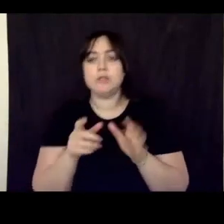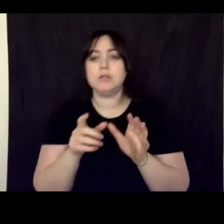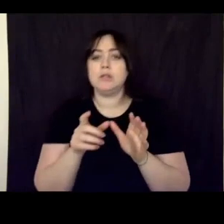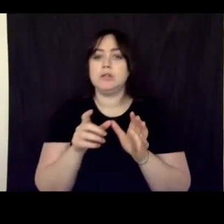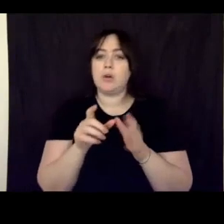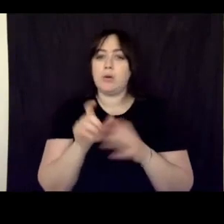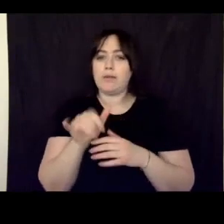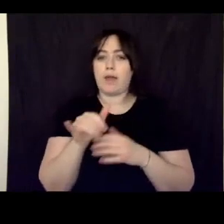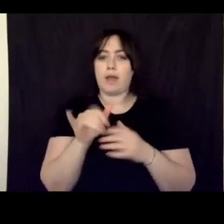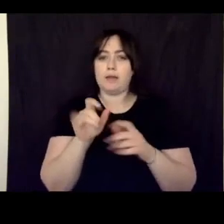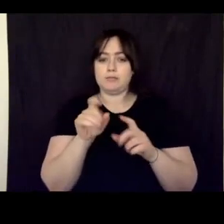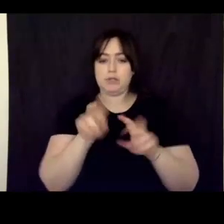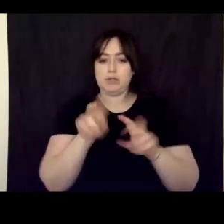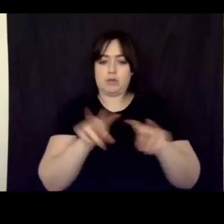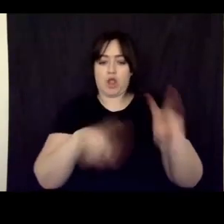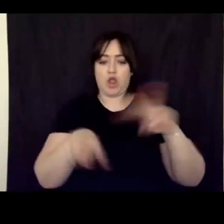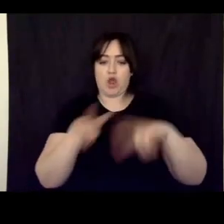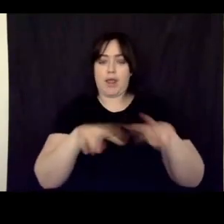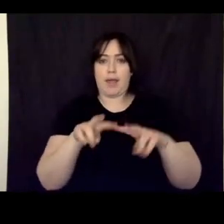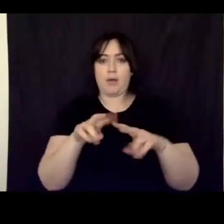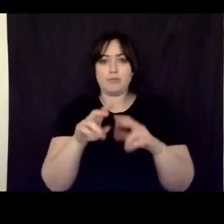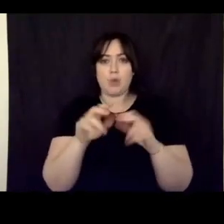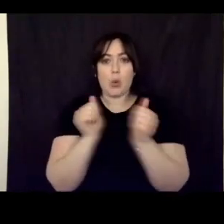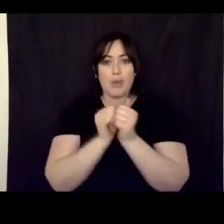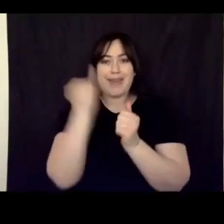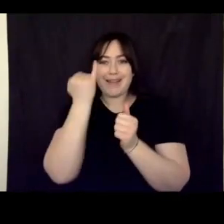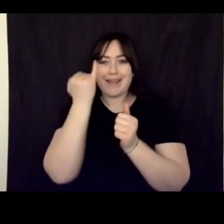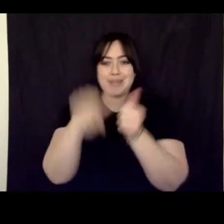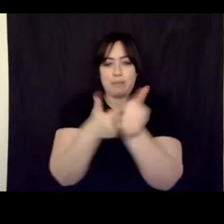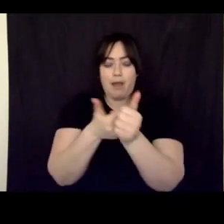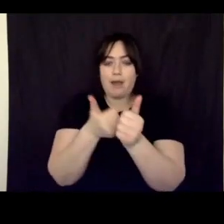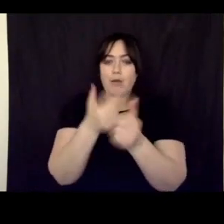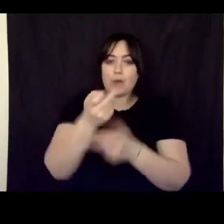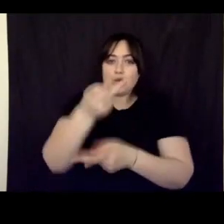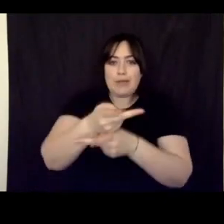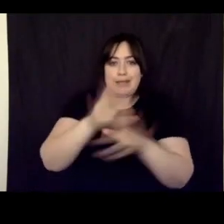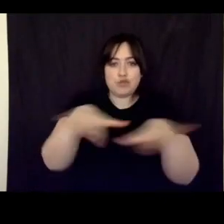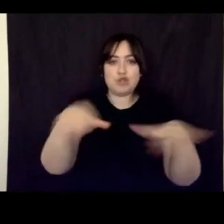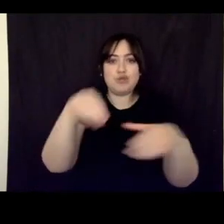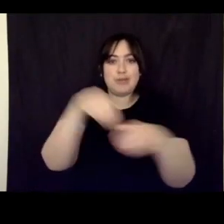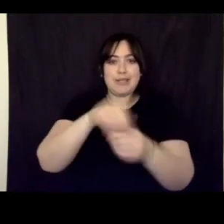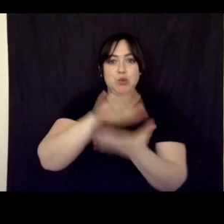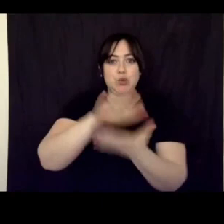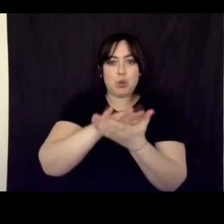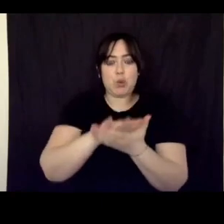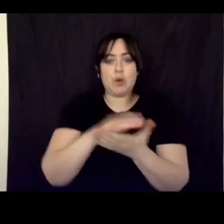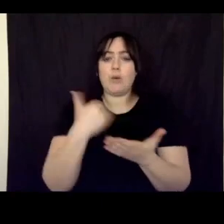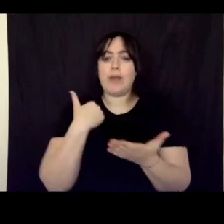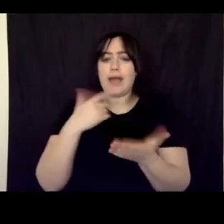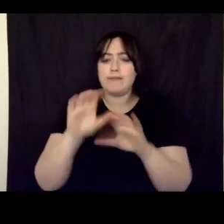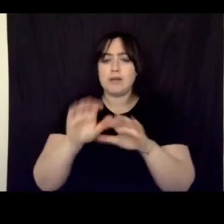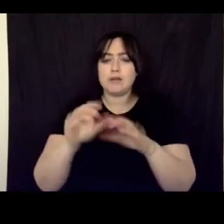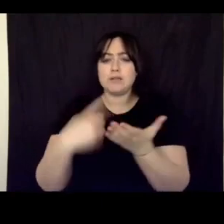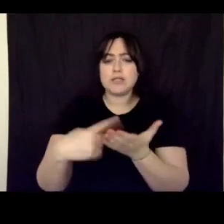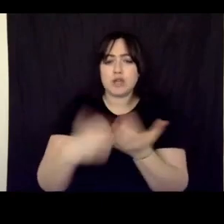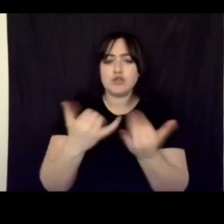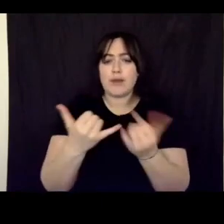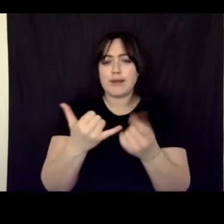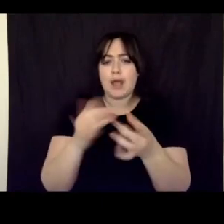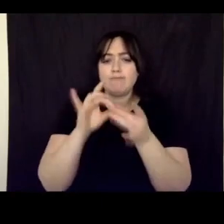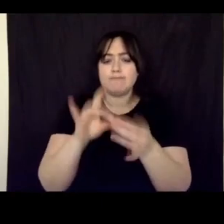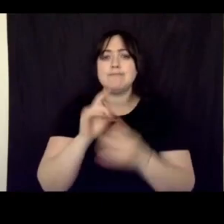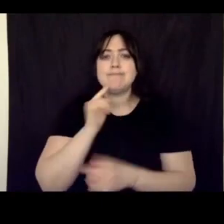think that also there was some discussion here about severity, and I think we need to be a little careful